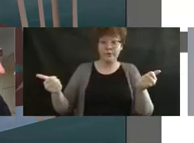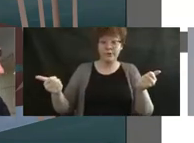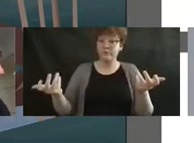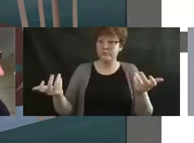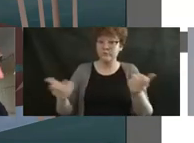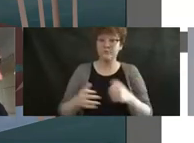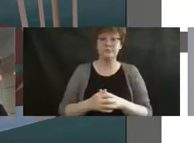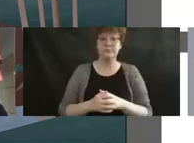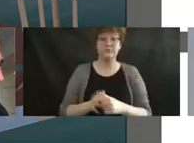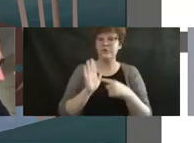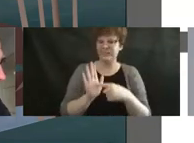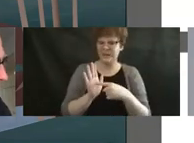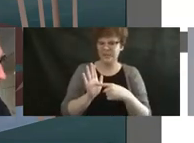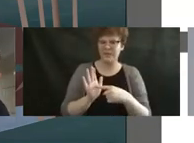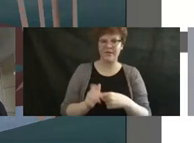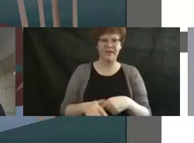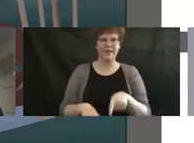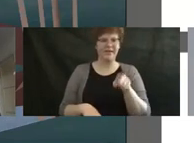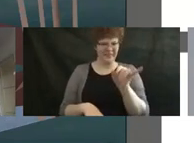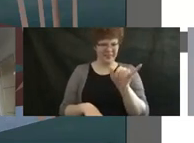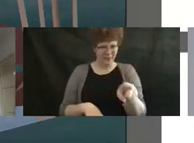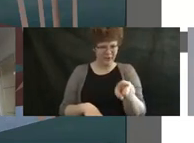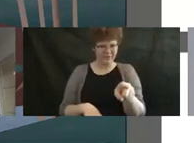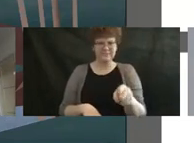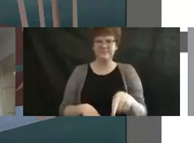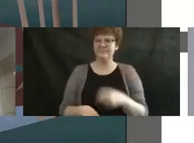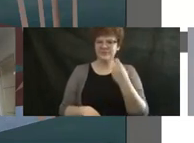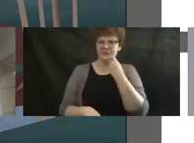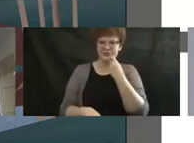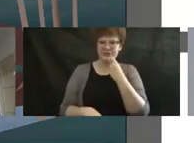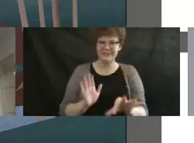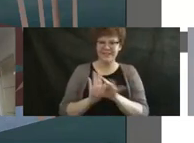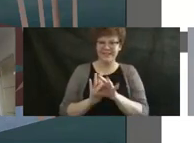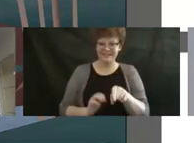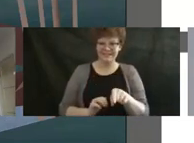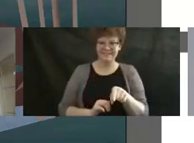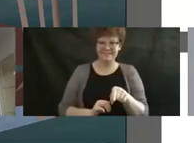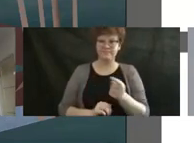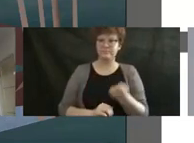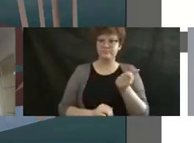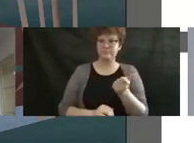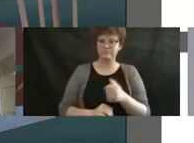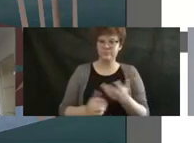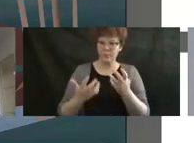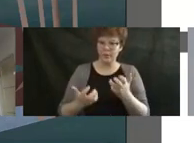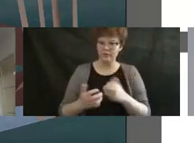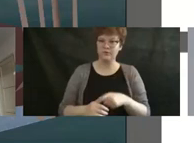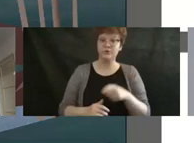want to remove the one that I just selected, then you would use, select the brush that you want to